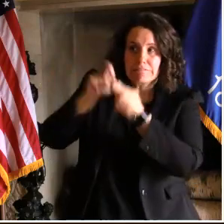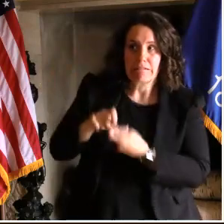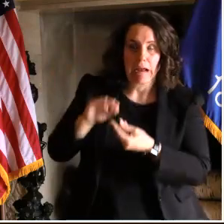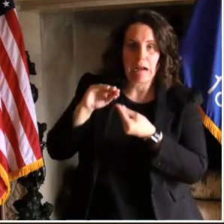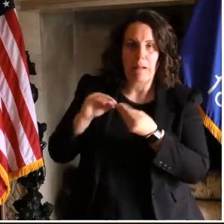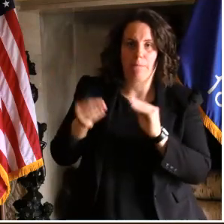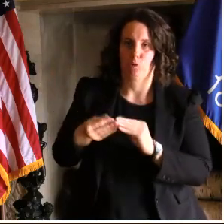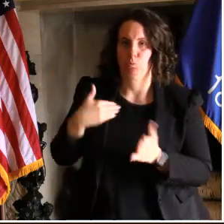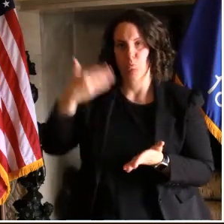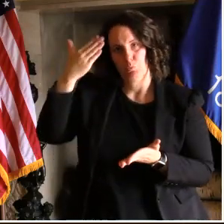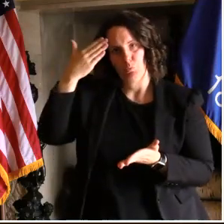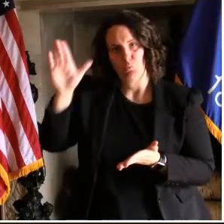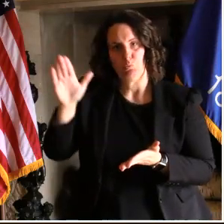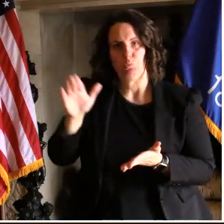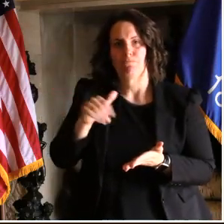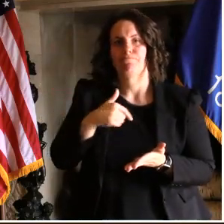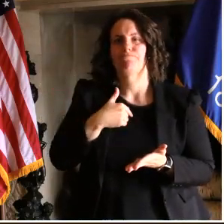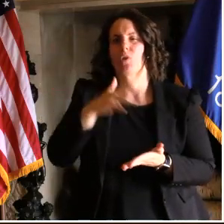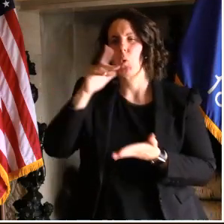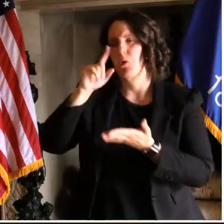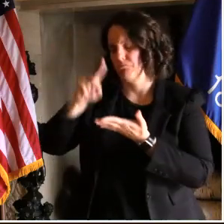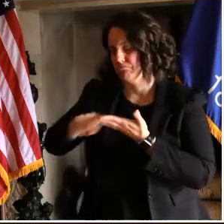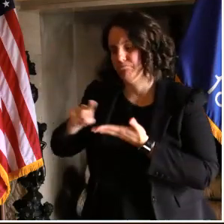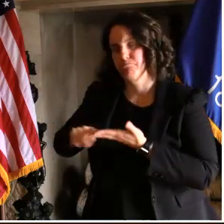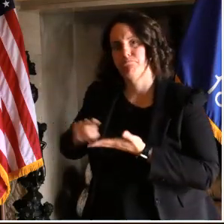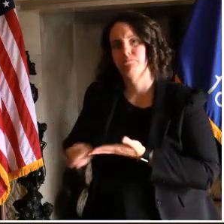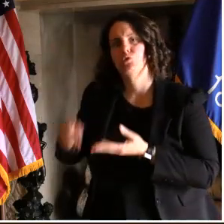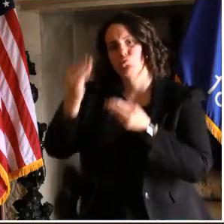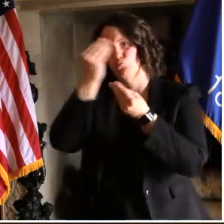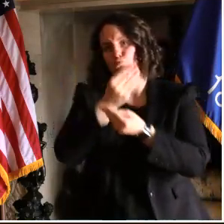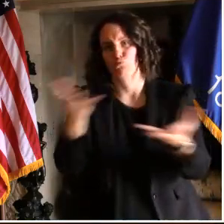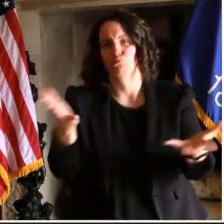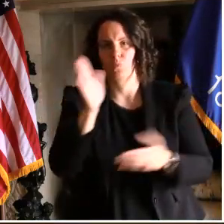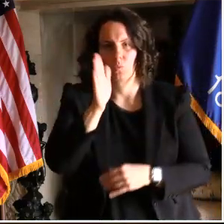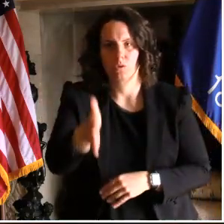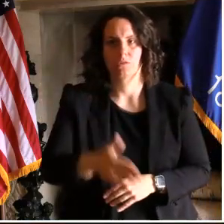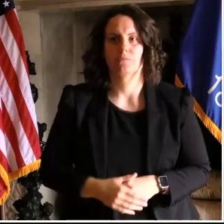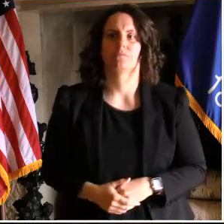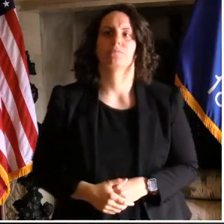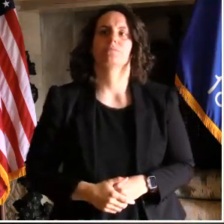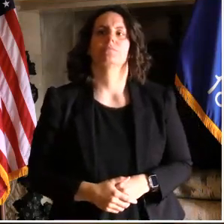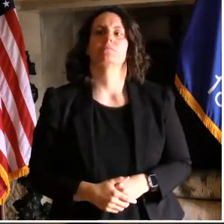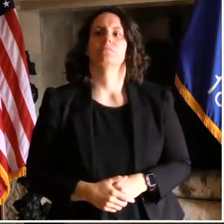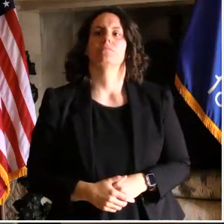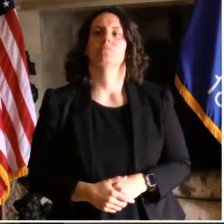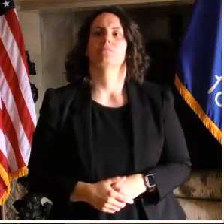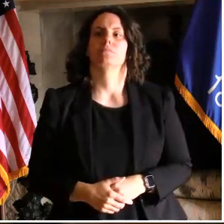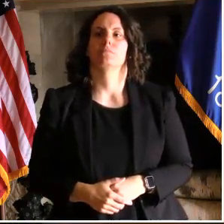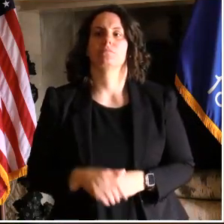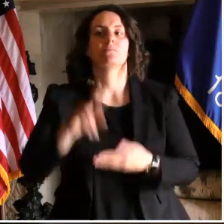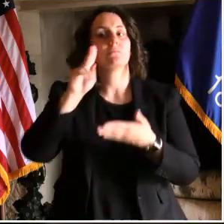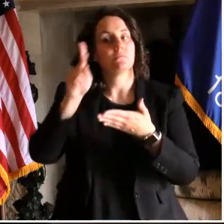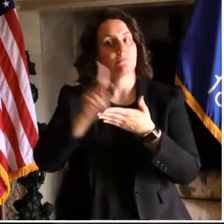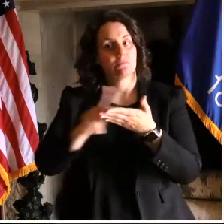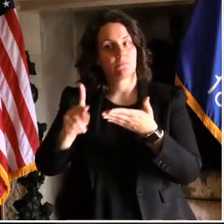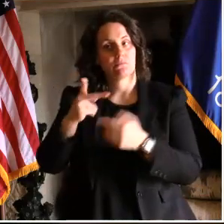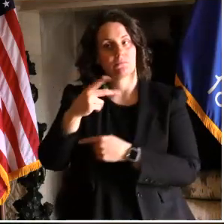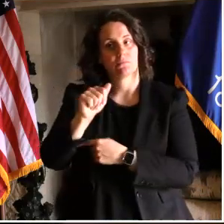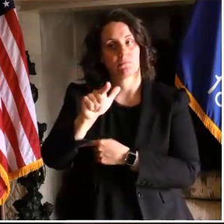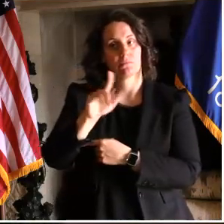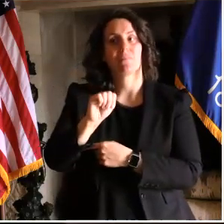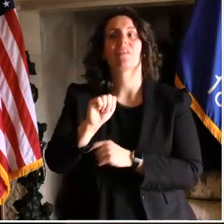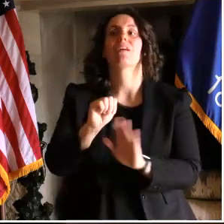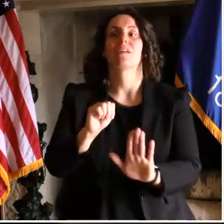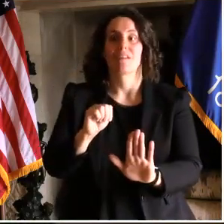memorized. We'll get that information to you, David. So David, I do have the numbers from the distribution from the Strategic